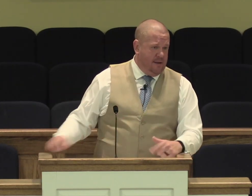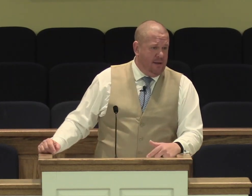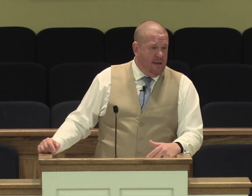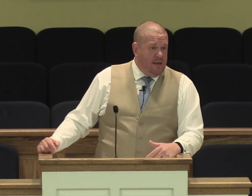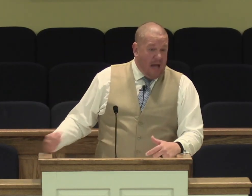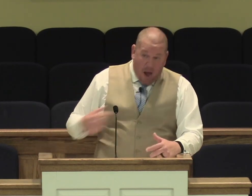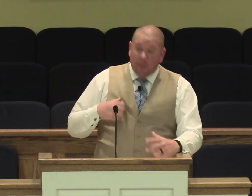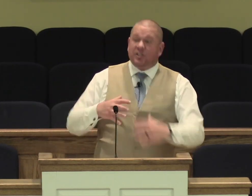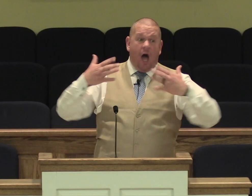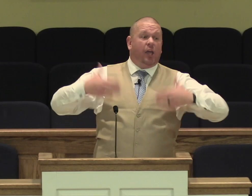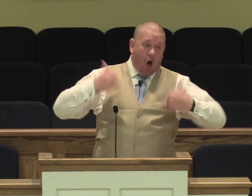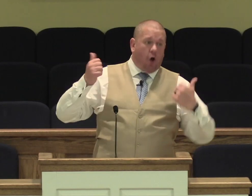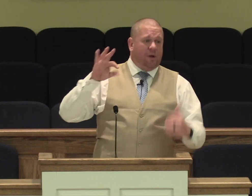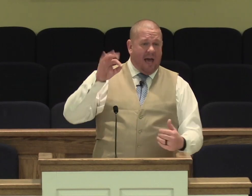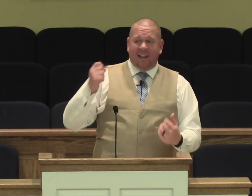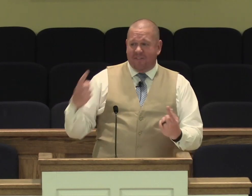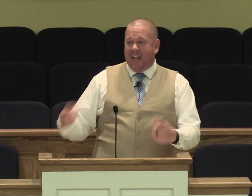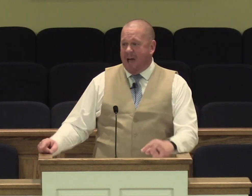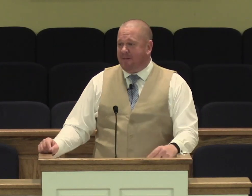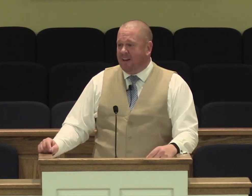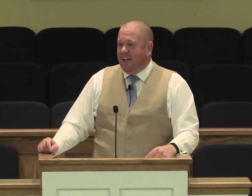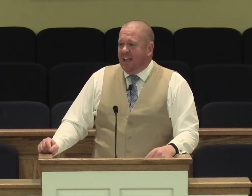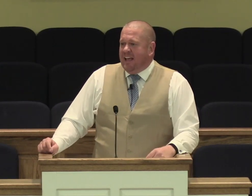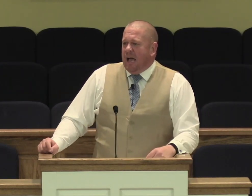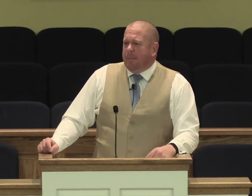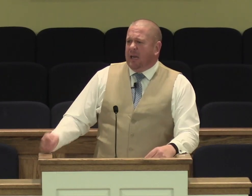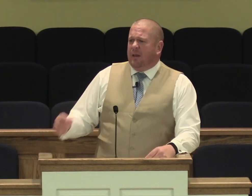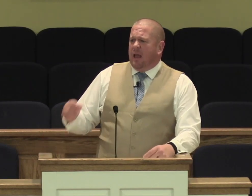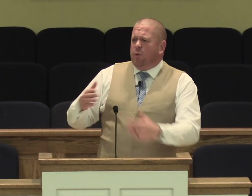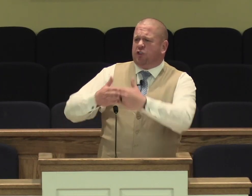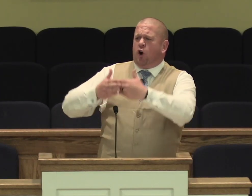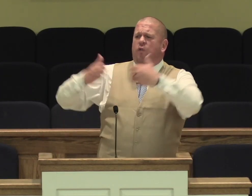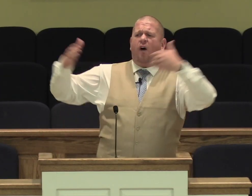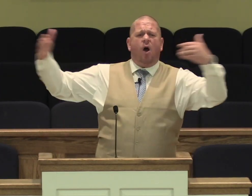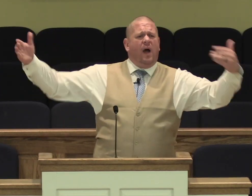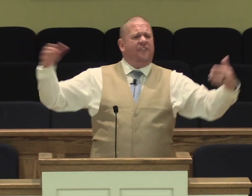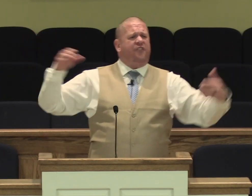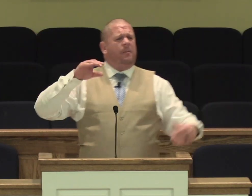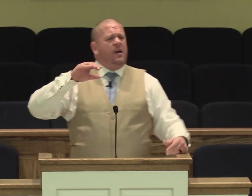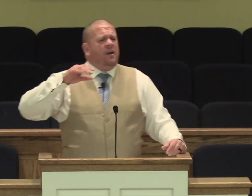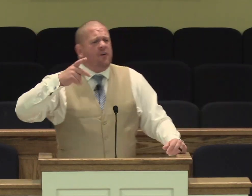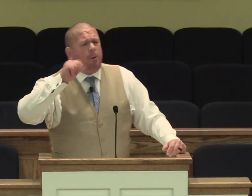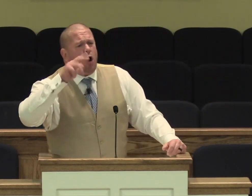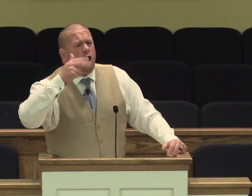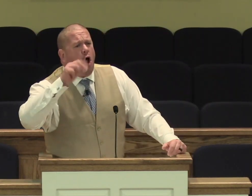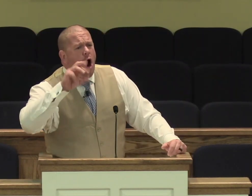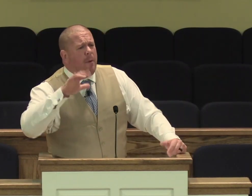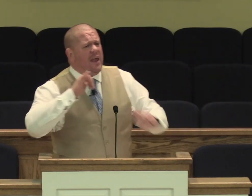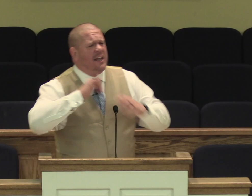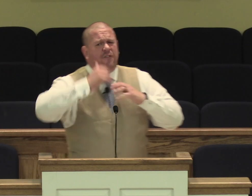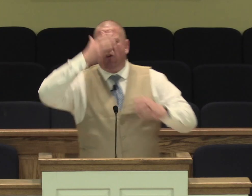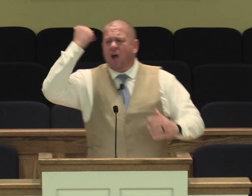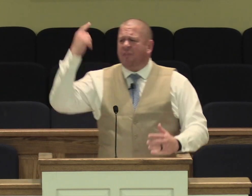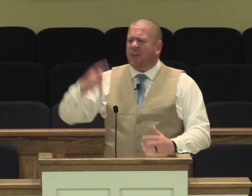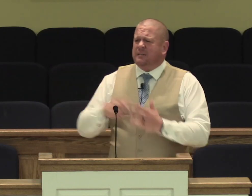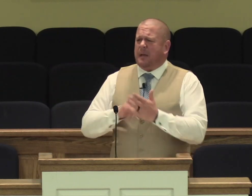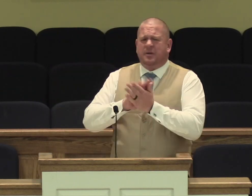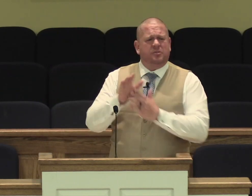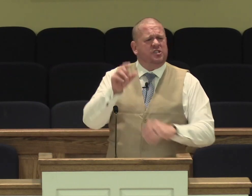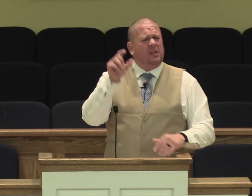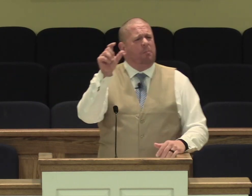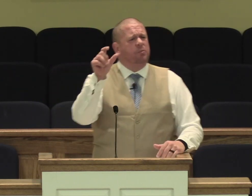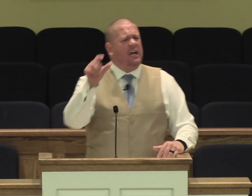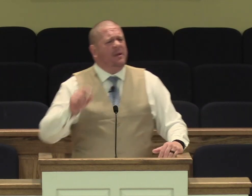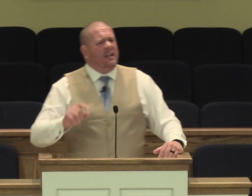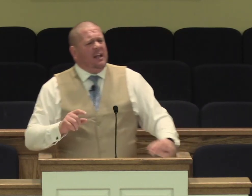then. I was a lot younger when 9/11 happened. I mean, and we're so far away from Pearl Harbor that it's a forgotten thing. Sometimes it